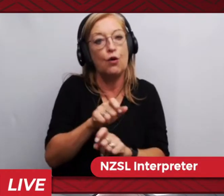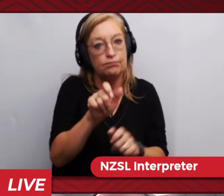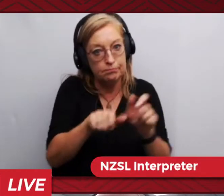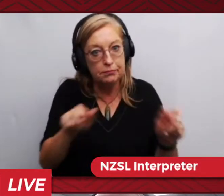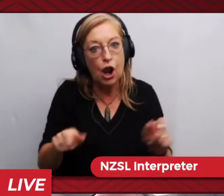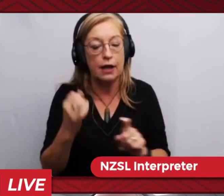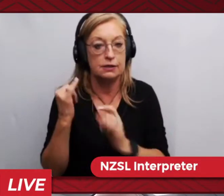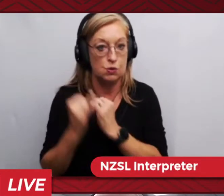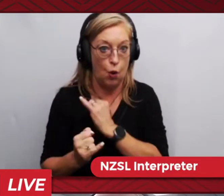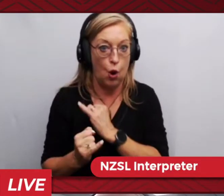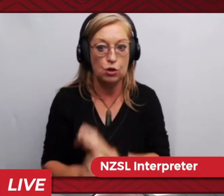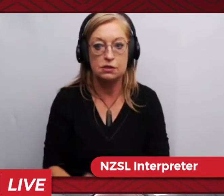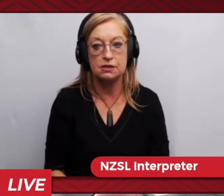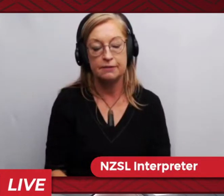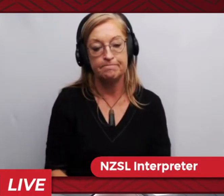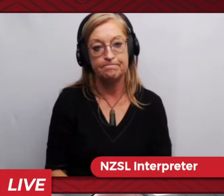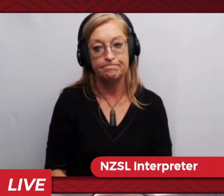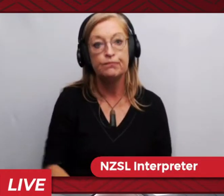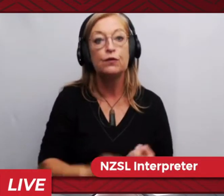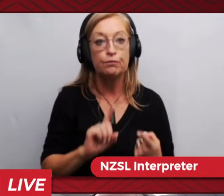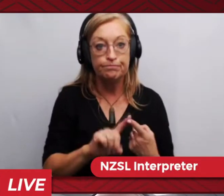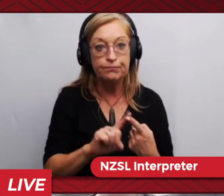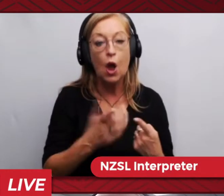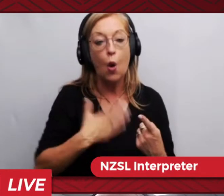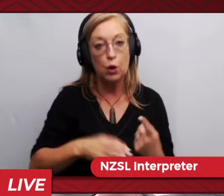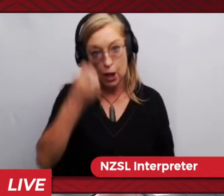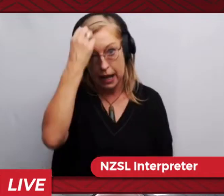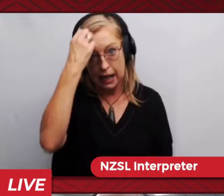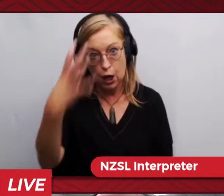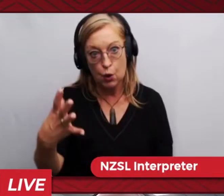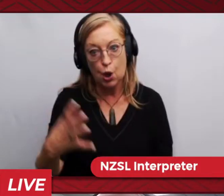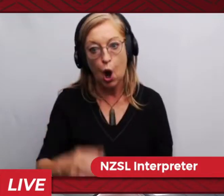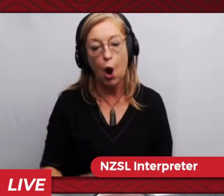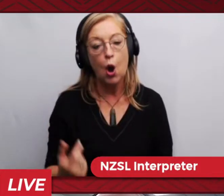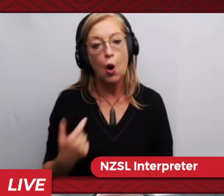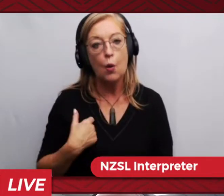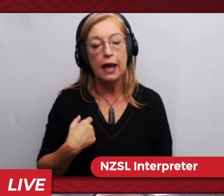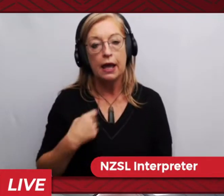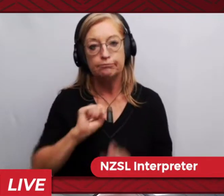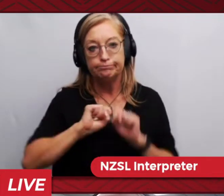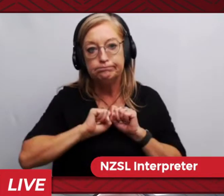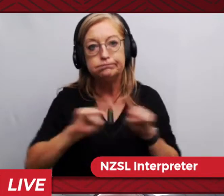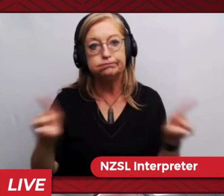to let you know we sent out a survey